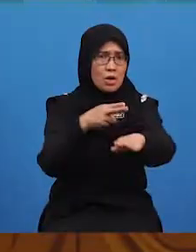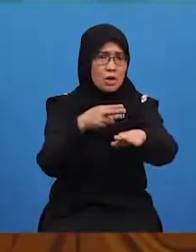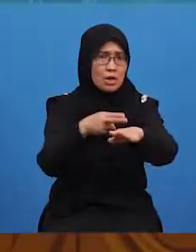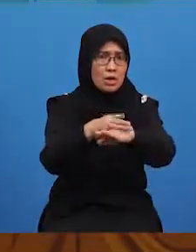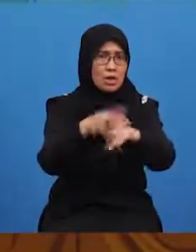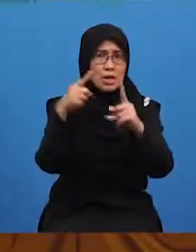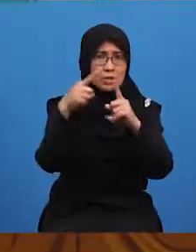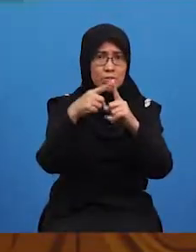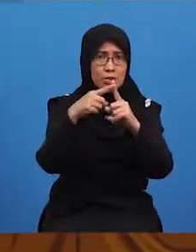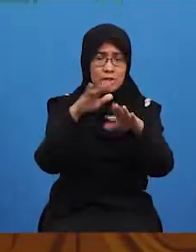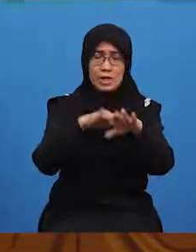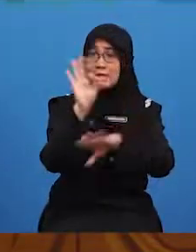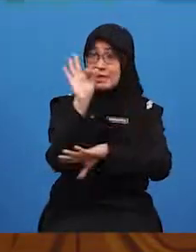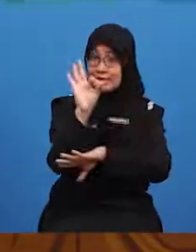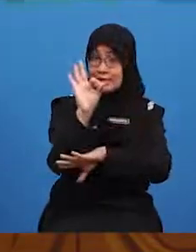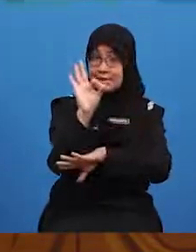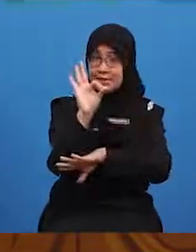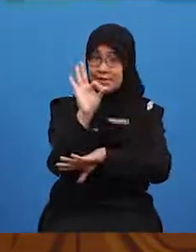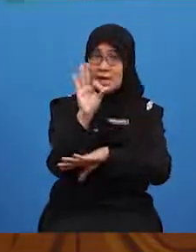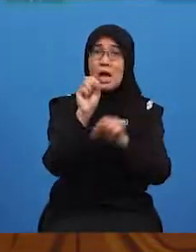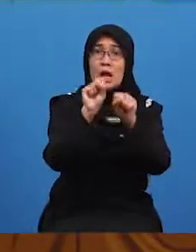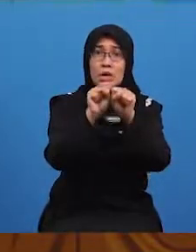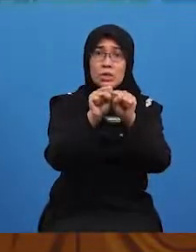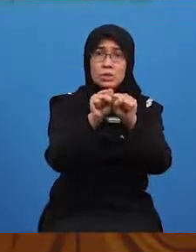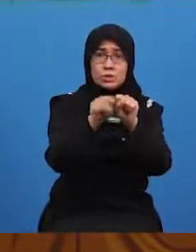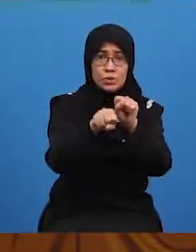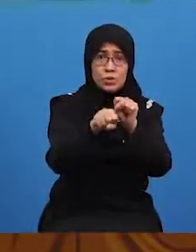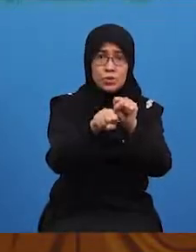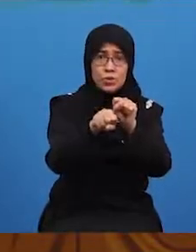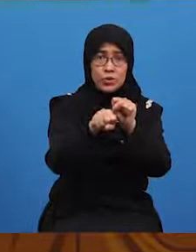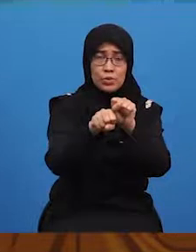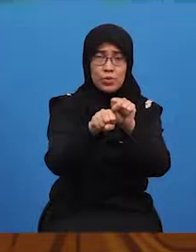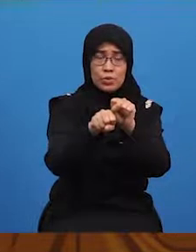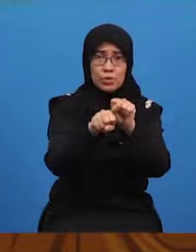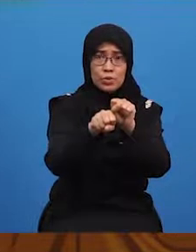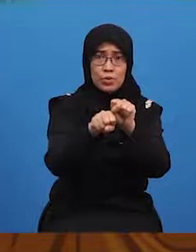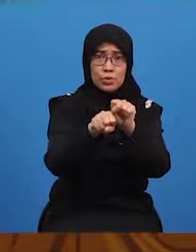Now, the long hand is pointing at 9.